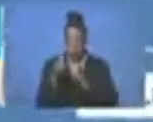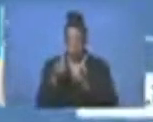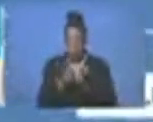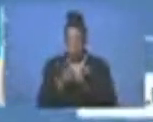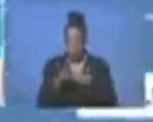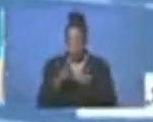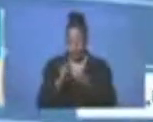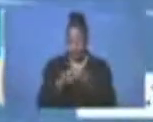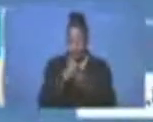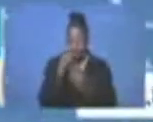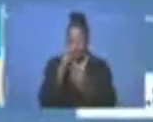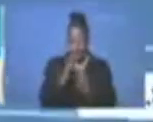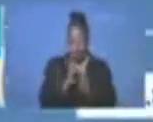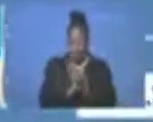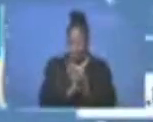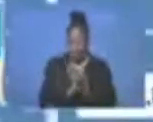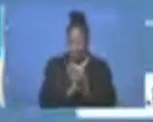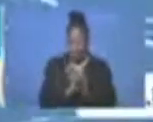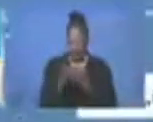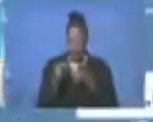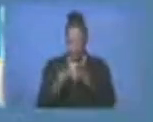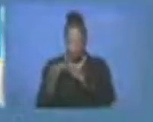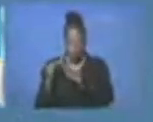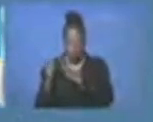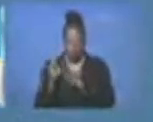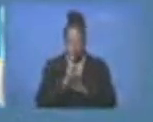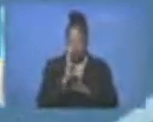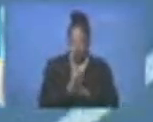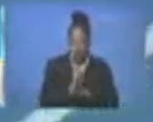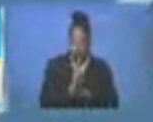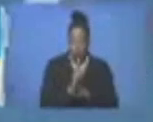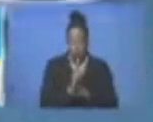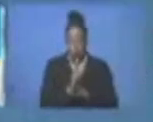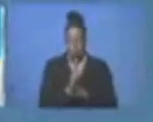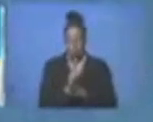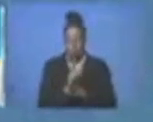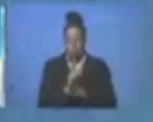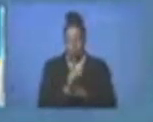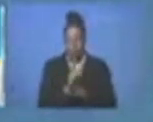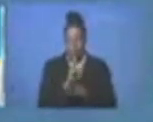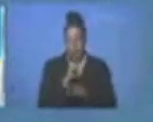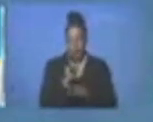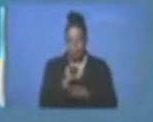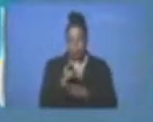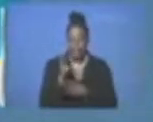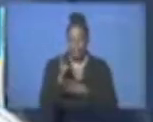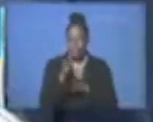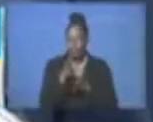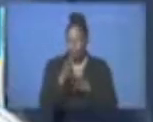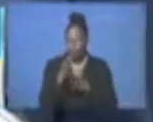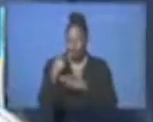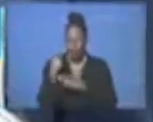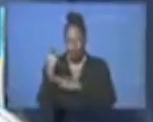means facilities of hotels will be utilized. I think they're already secure Marriott and the Breezes Hotel. We look